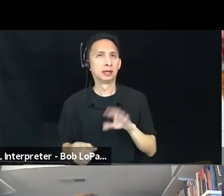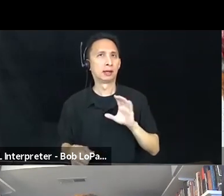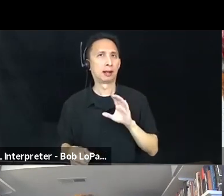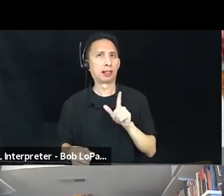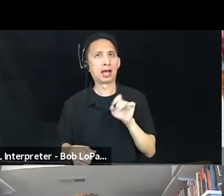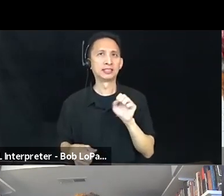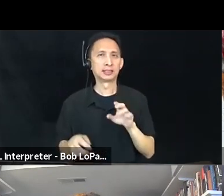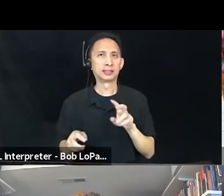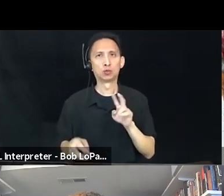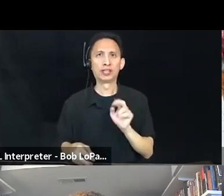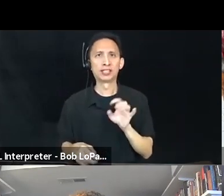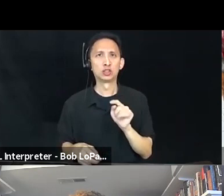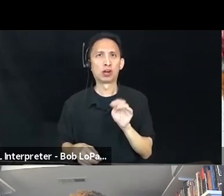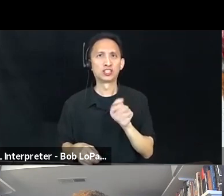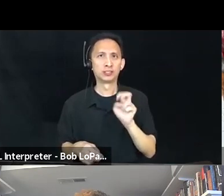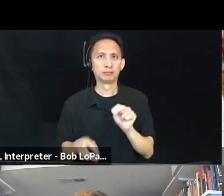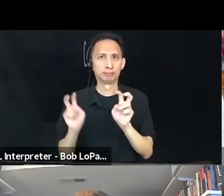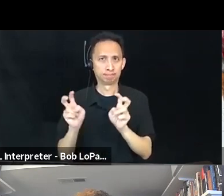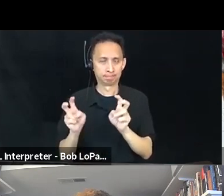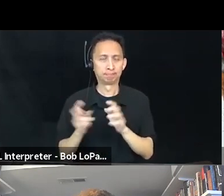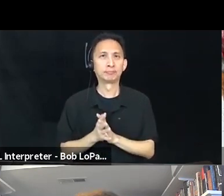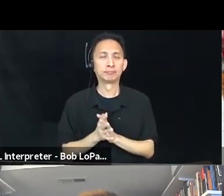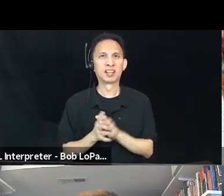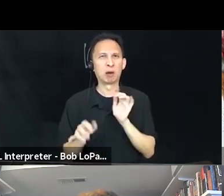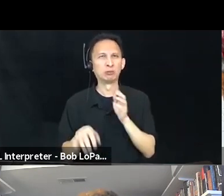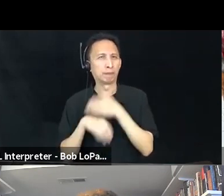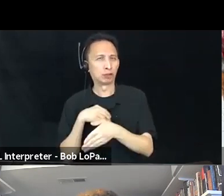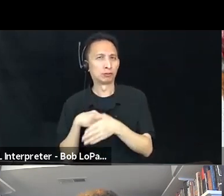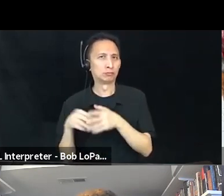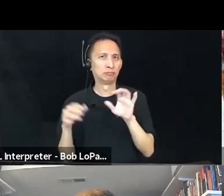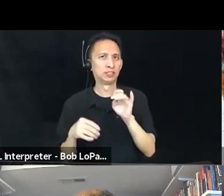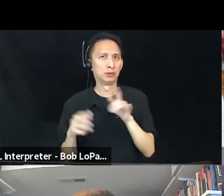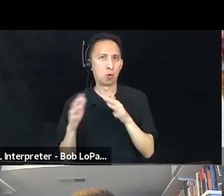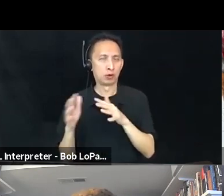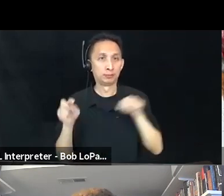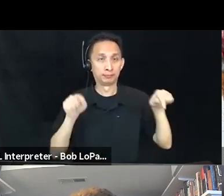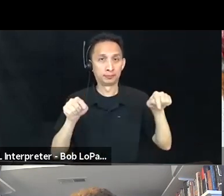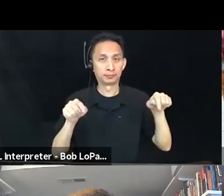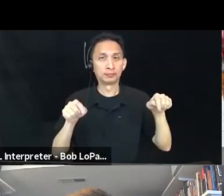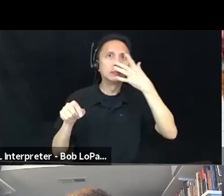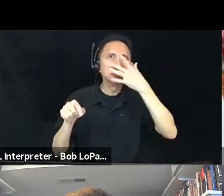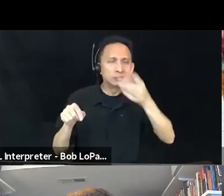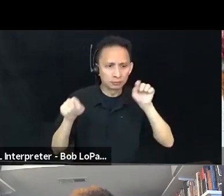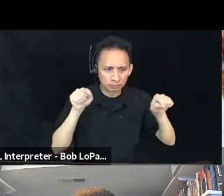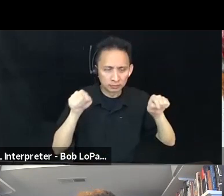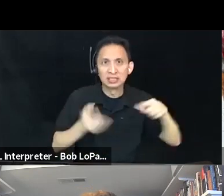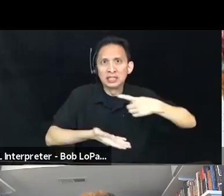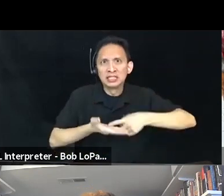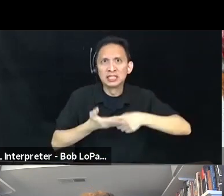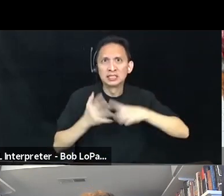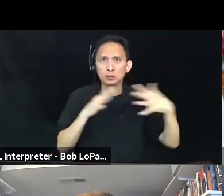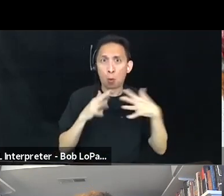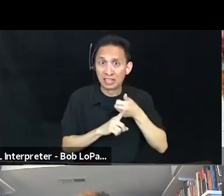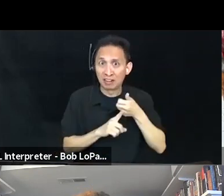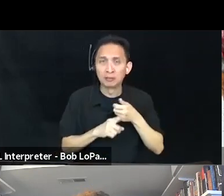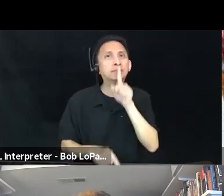was particularly useful about those books is that they don't actually focus on the confrontations, the battlefields of the Civil War, but